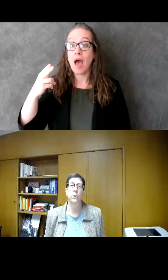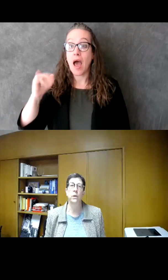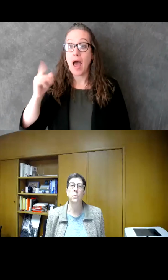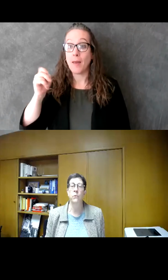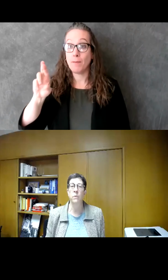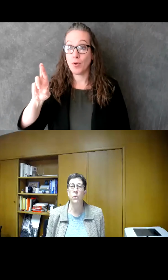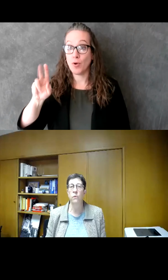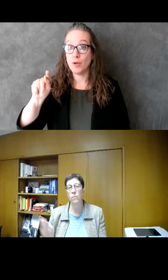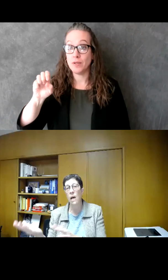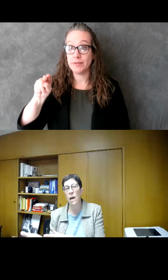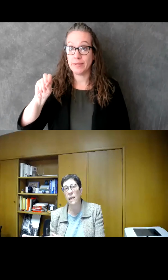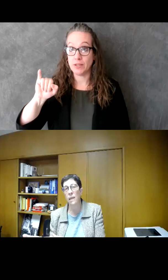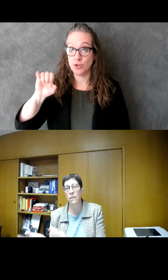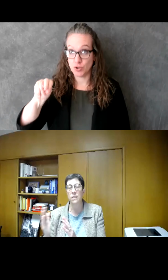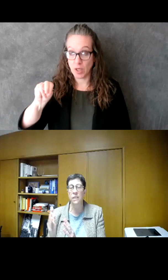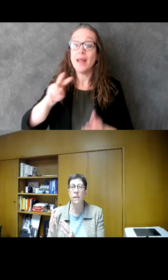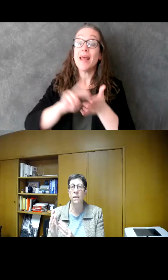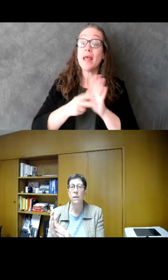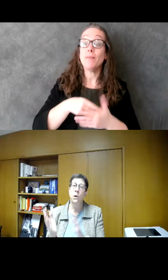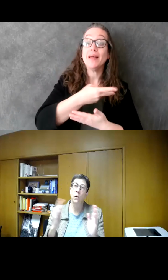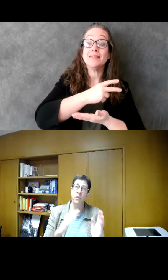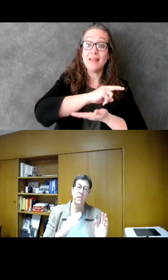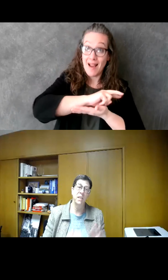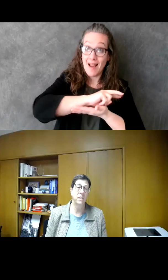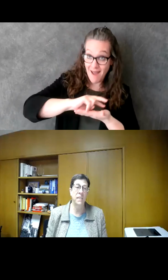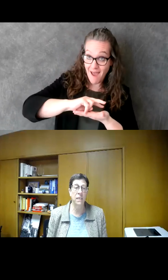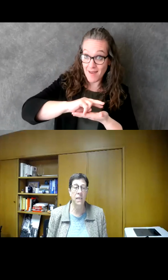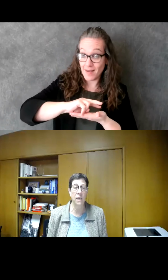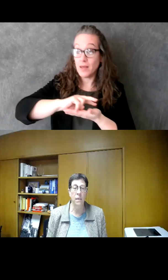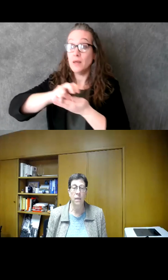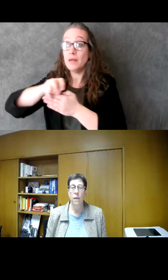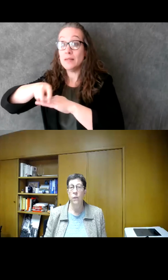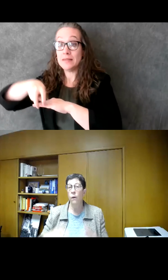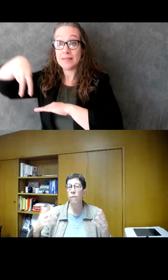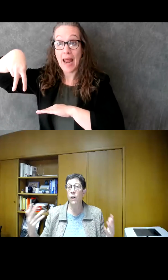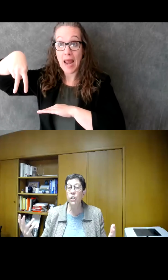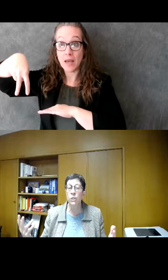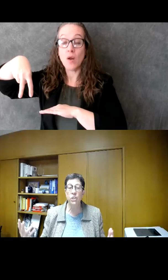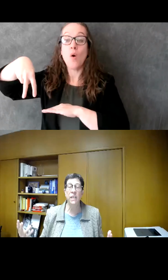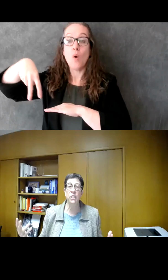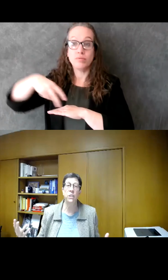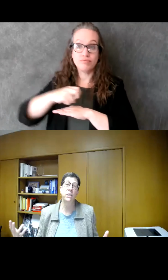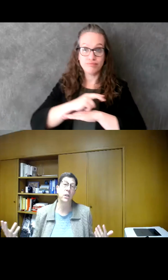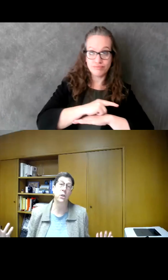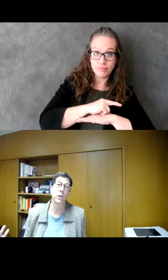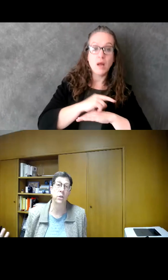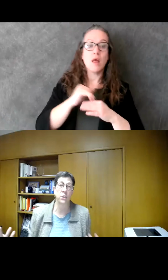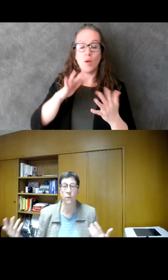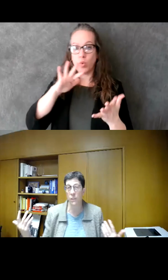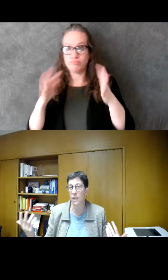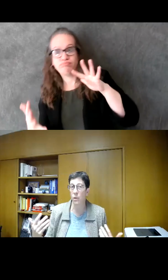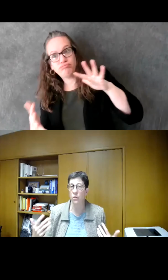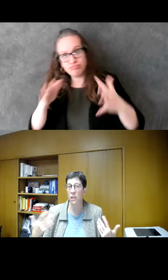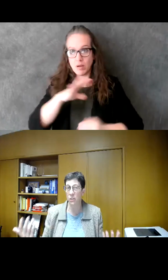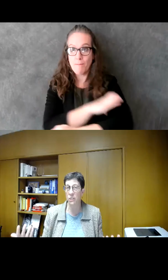that occur when we move from lying to sitting or from sitting to standing. There are functional changes that occur. So